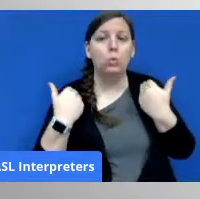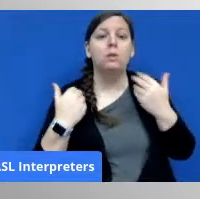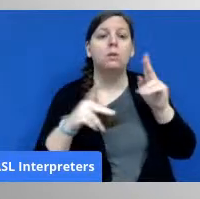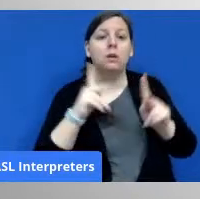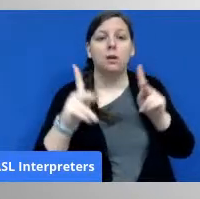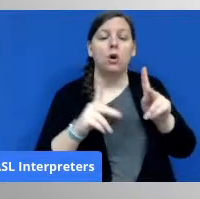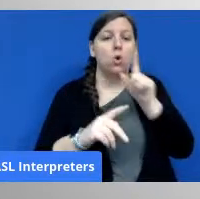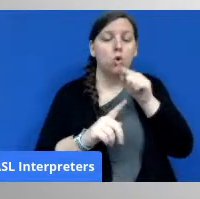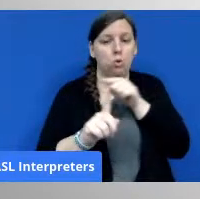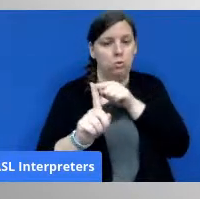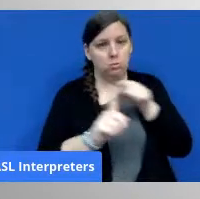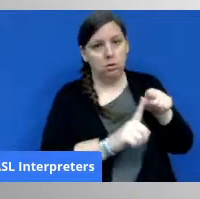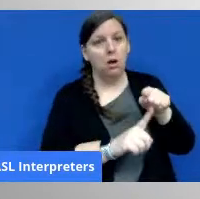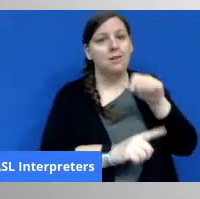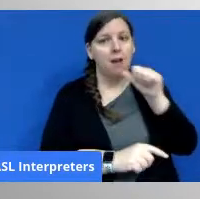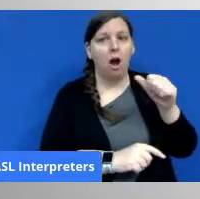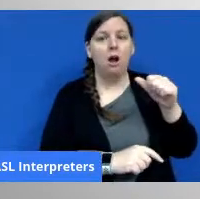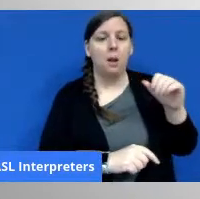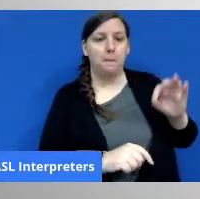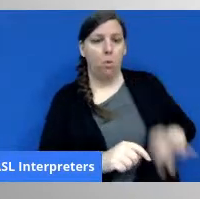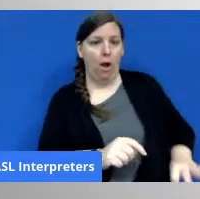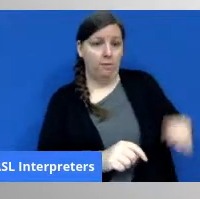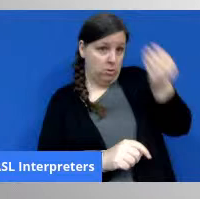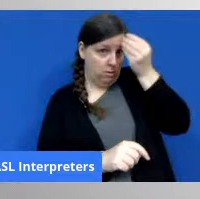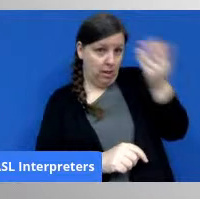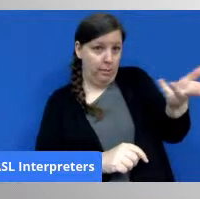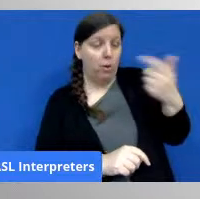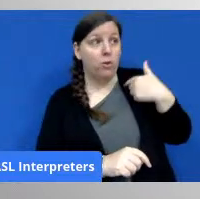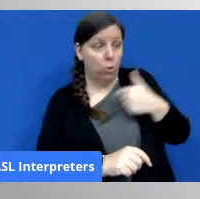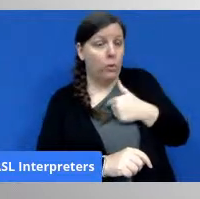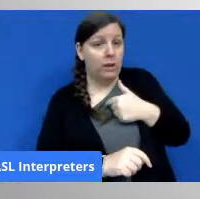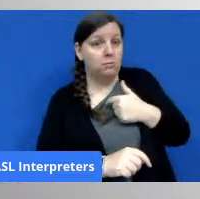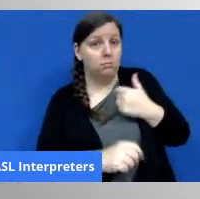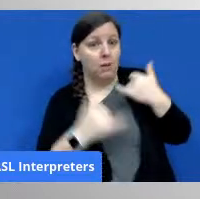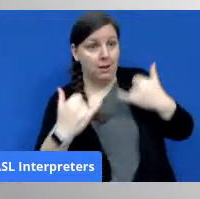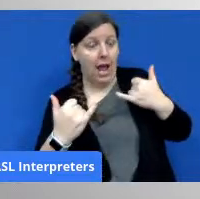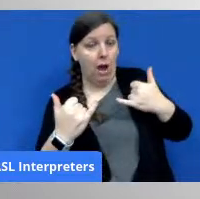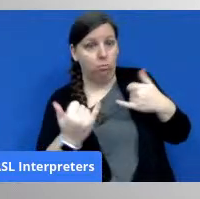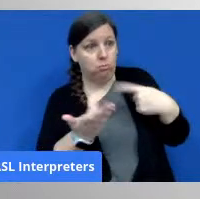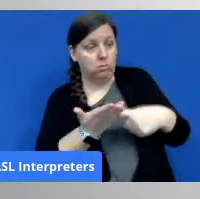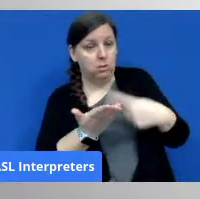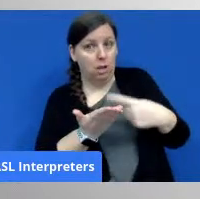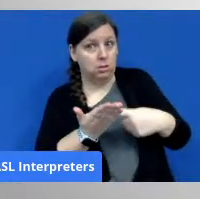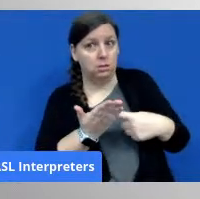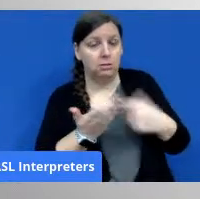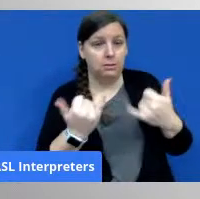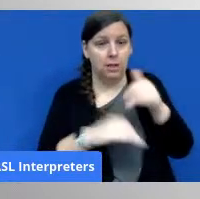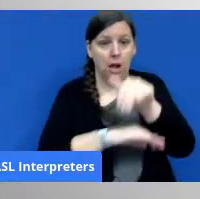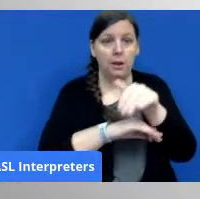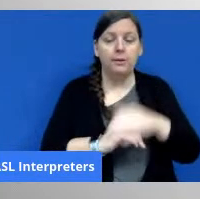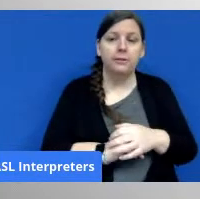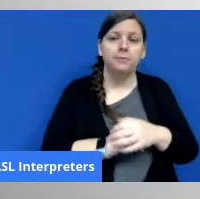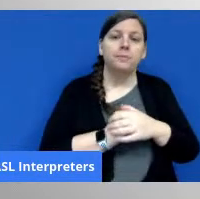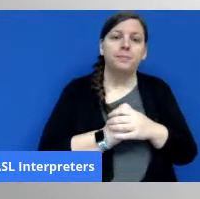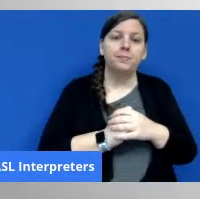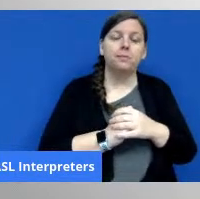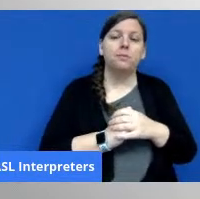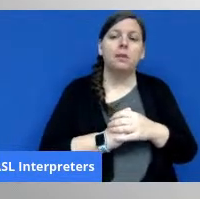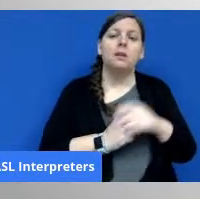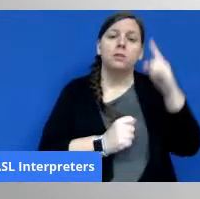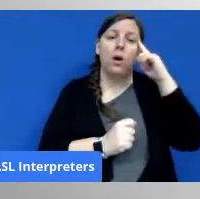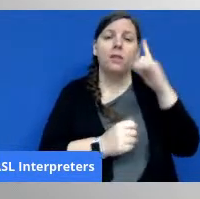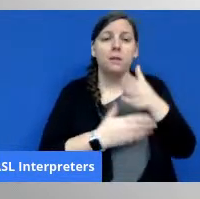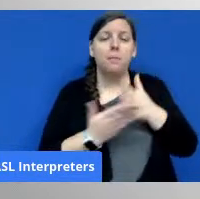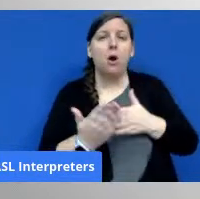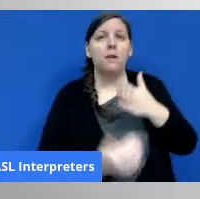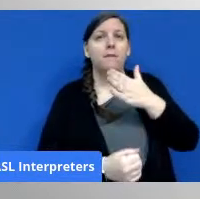to let them know that we were having this discussion tonight. And So I think that part of